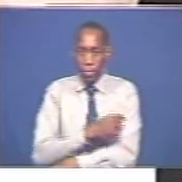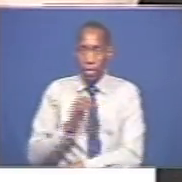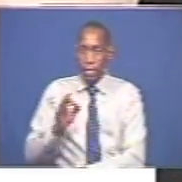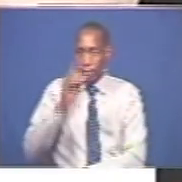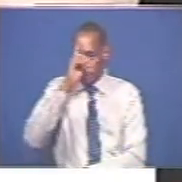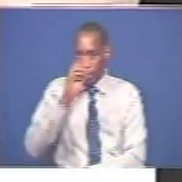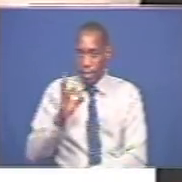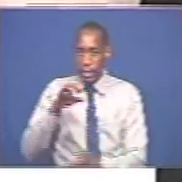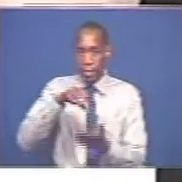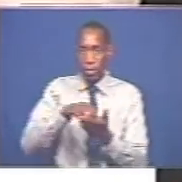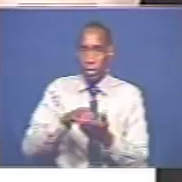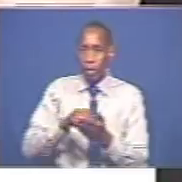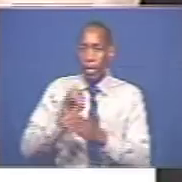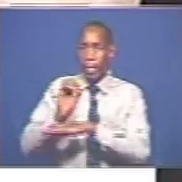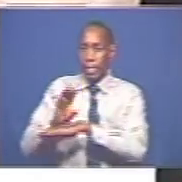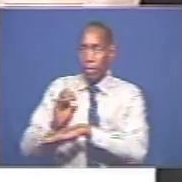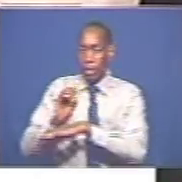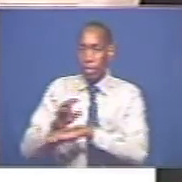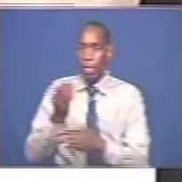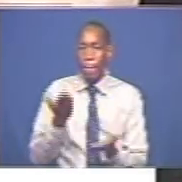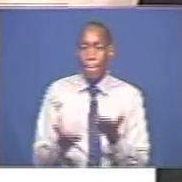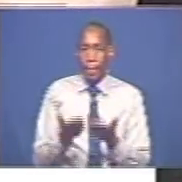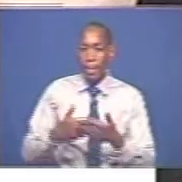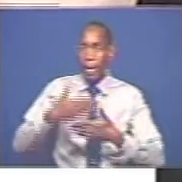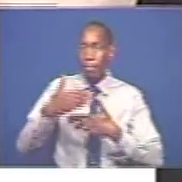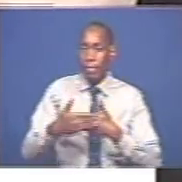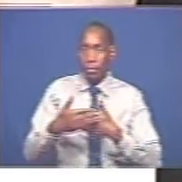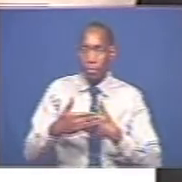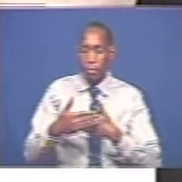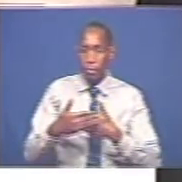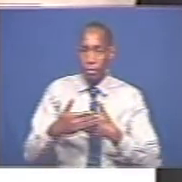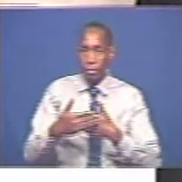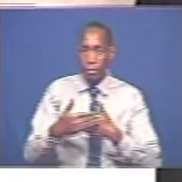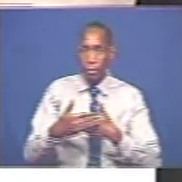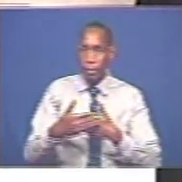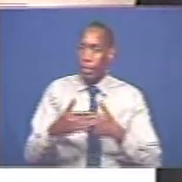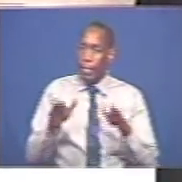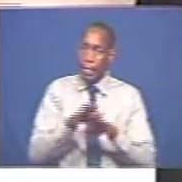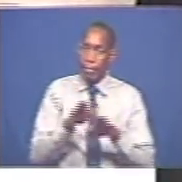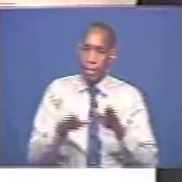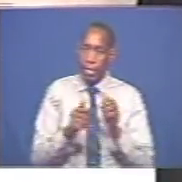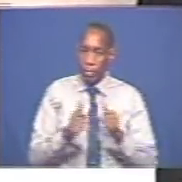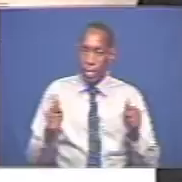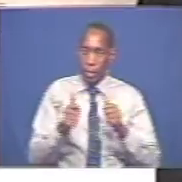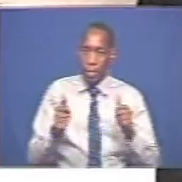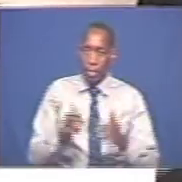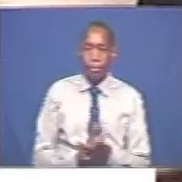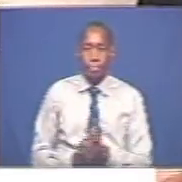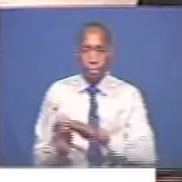Let them receive counseling, probably thereafter, and all will be well. For you patients,